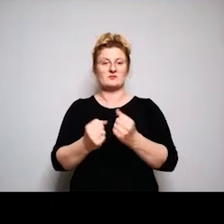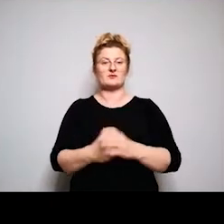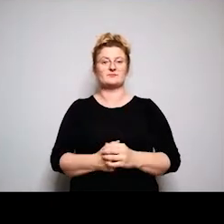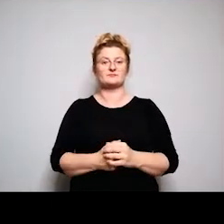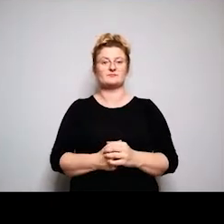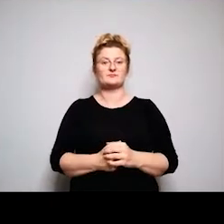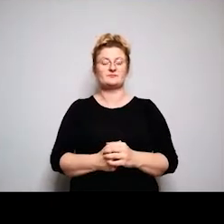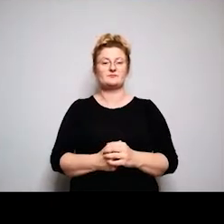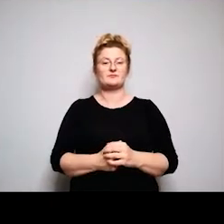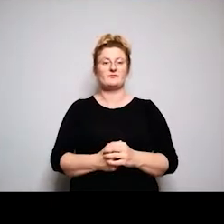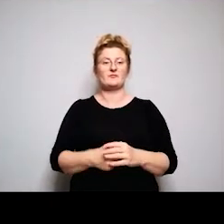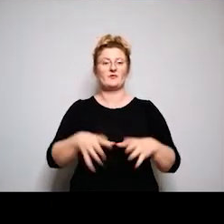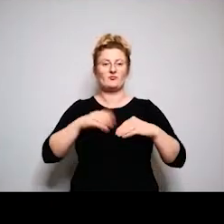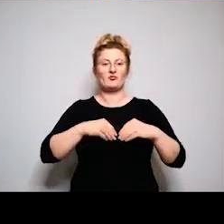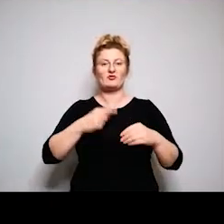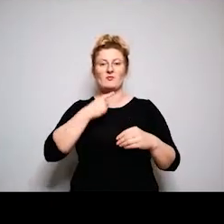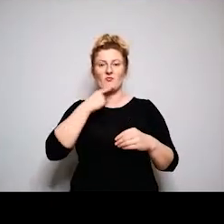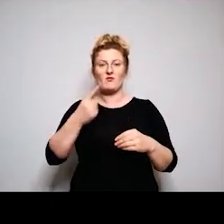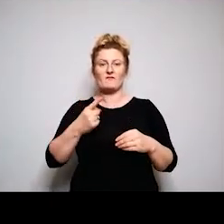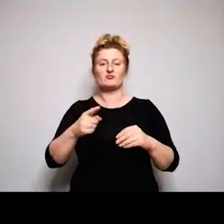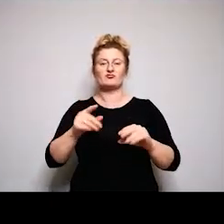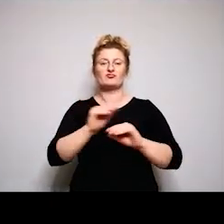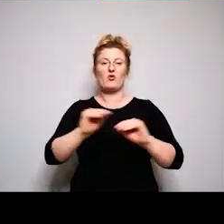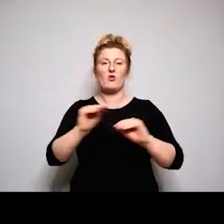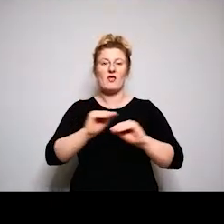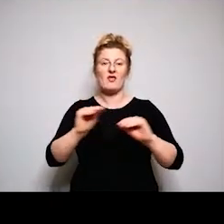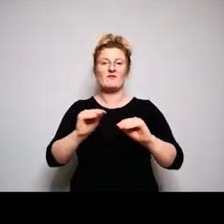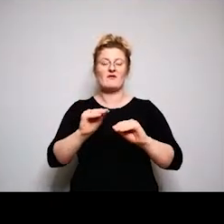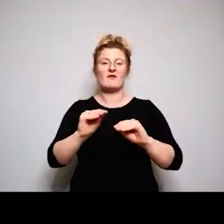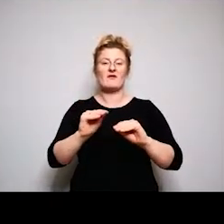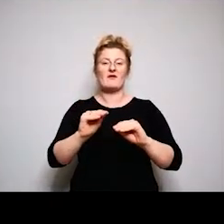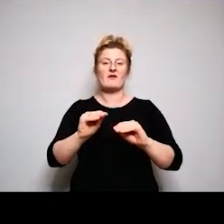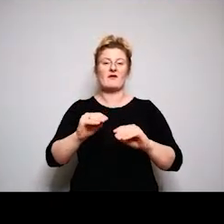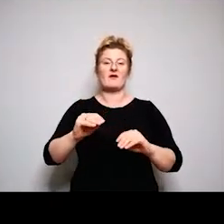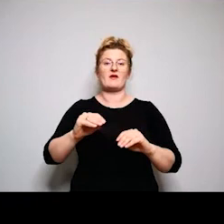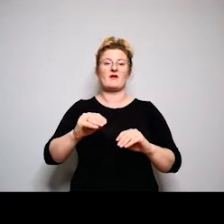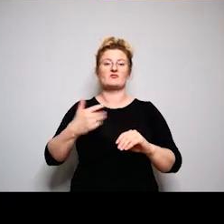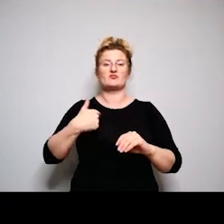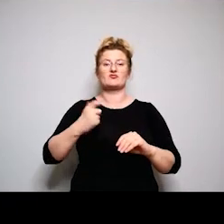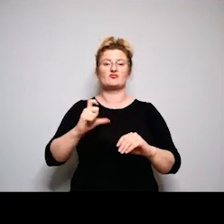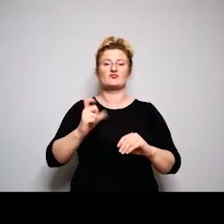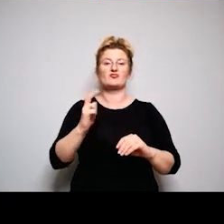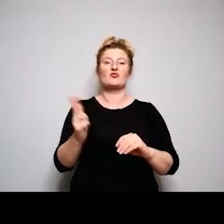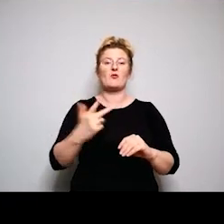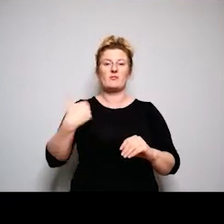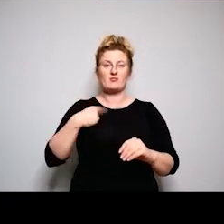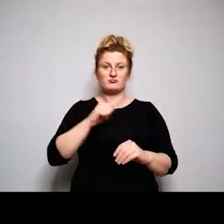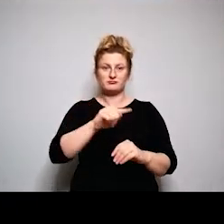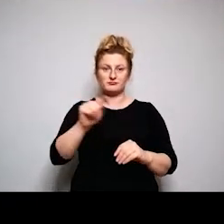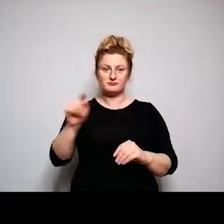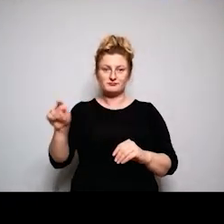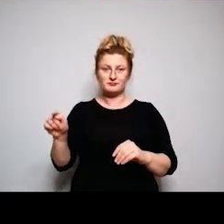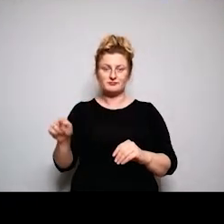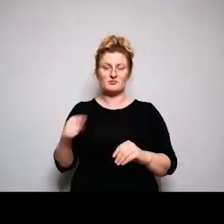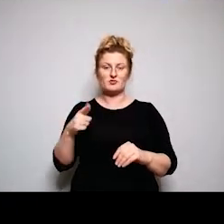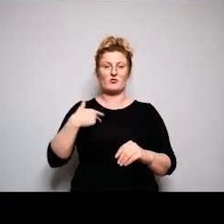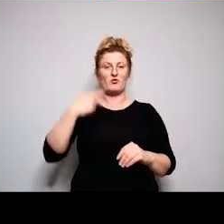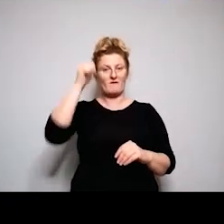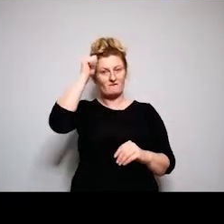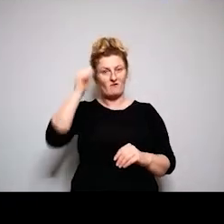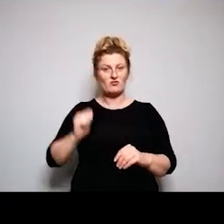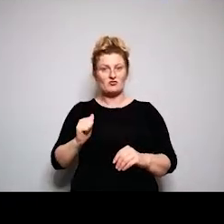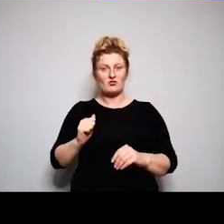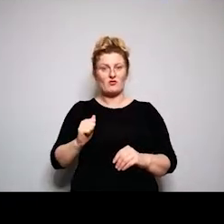the 25 years old to 35 years old. These people has already knowledge. They